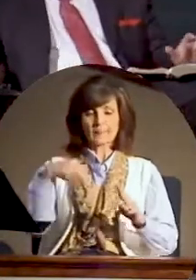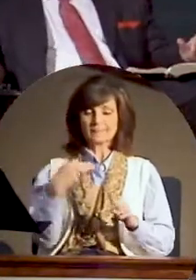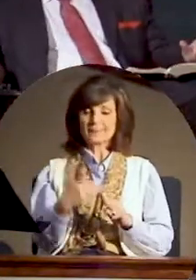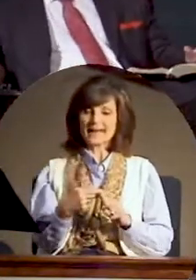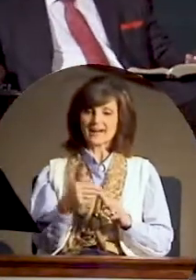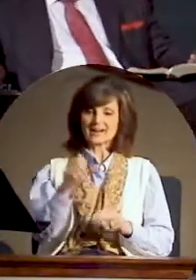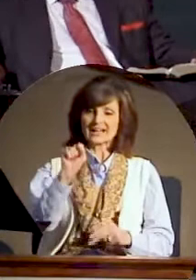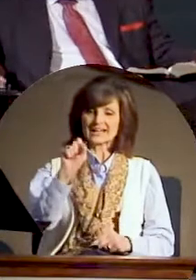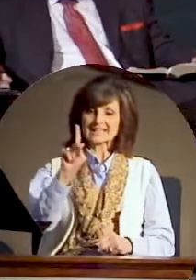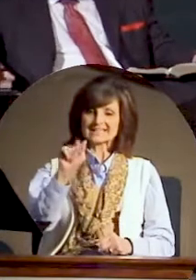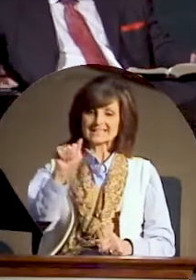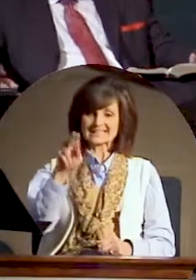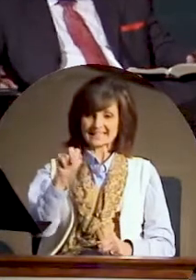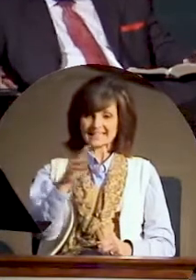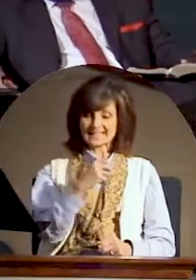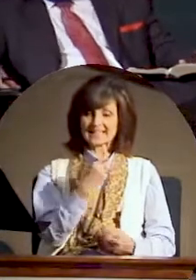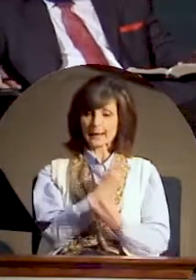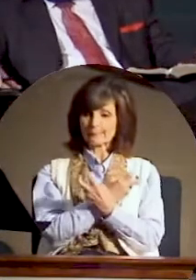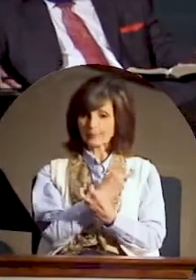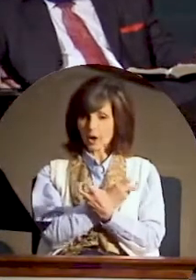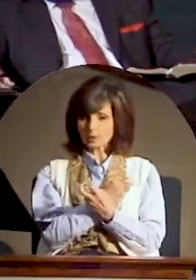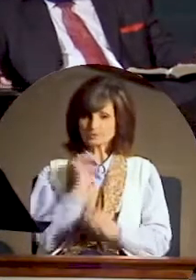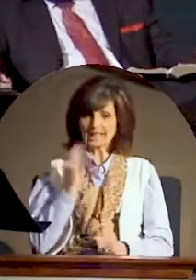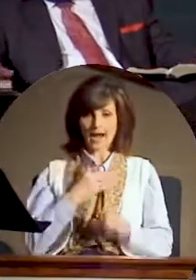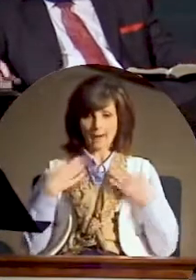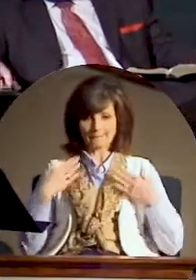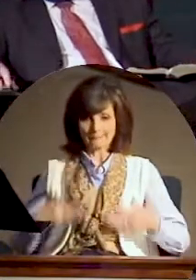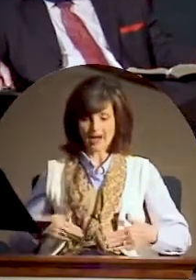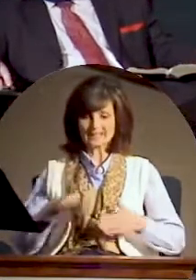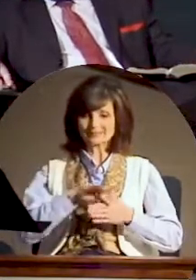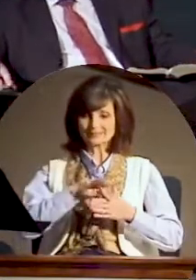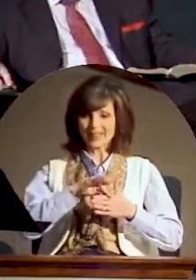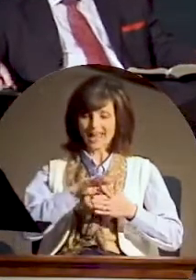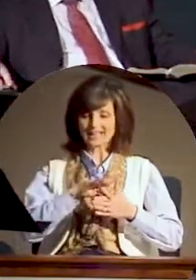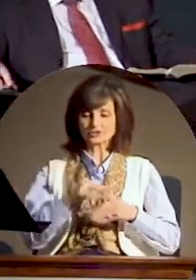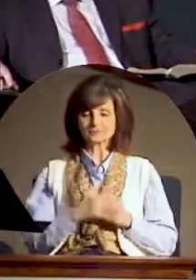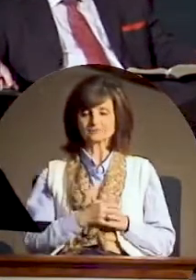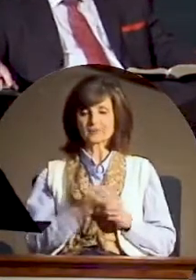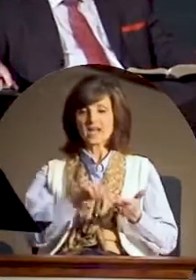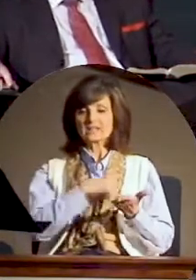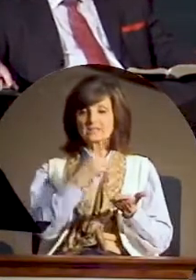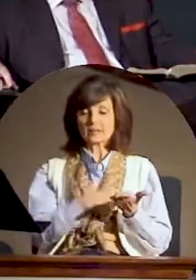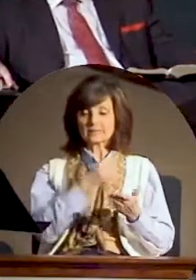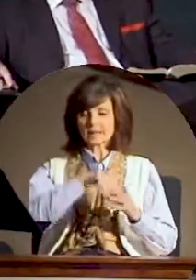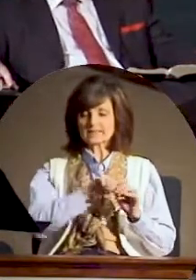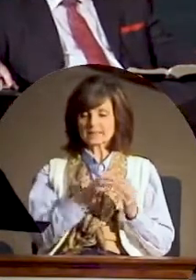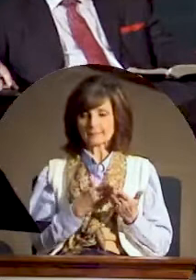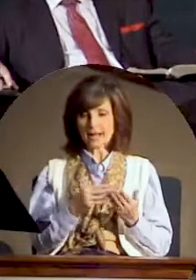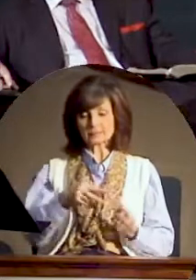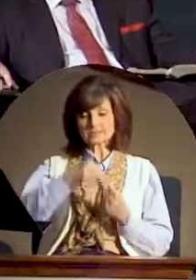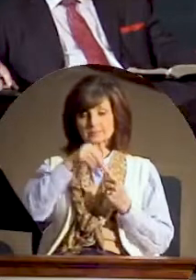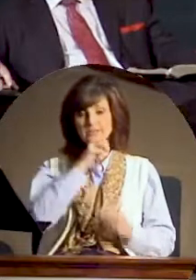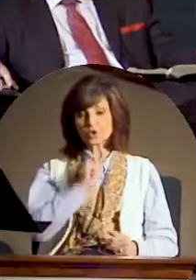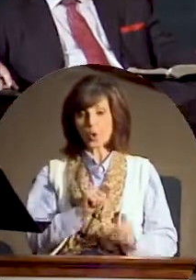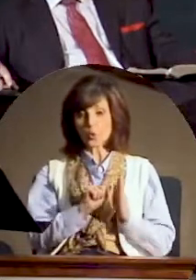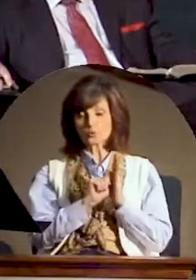think about skin and bones. We think about our bodies. Flesh. And sometimes in the Bible,